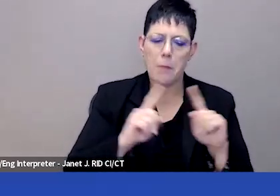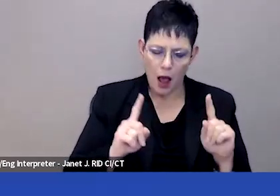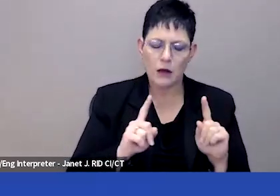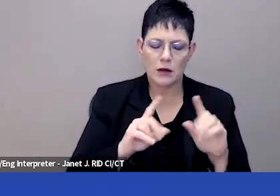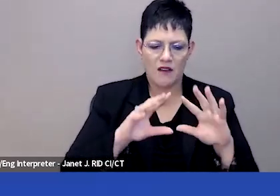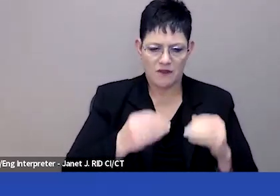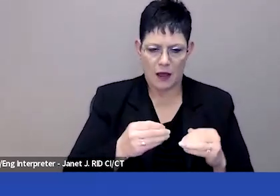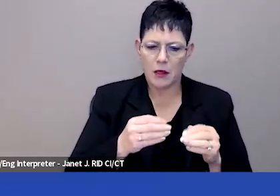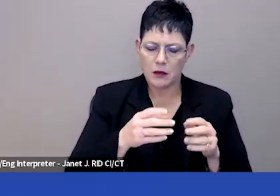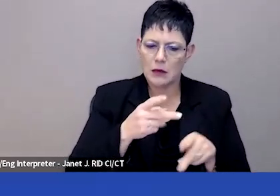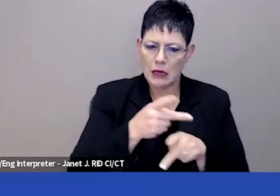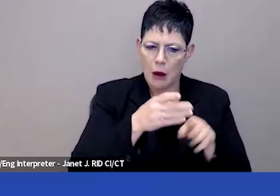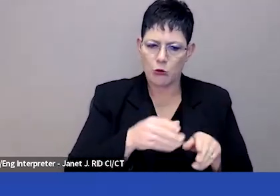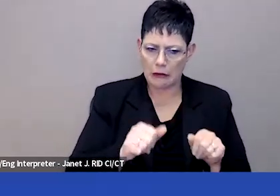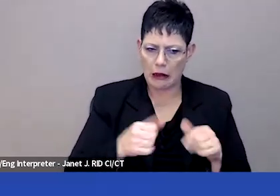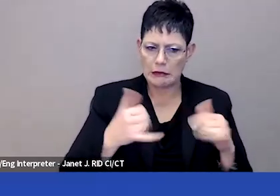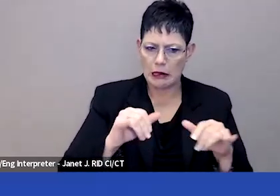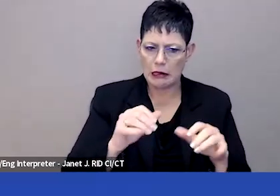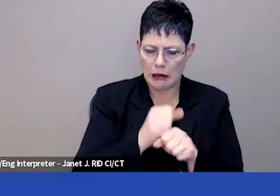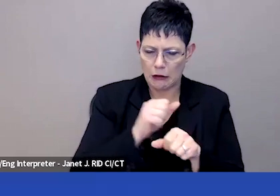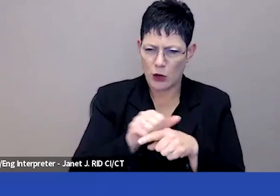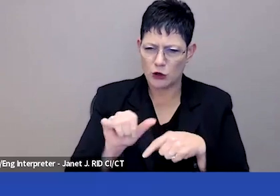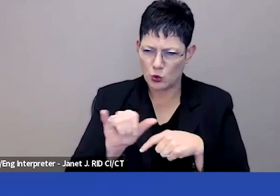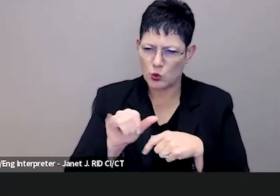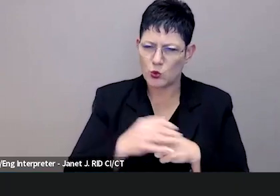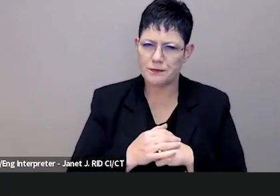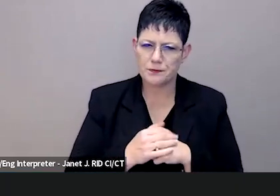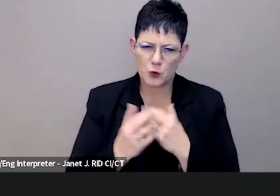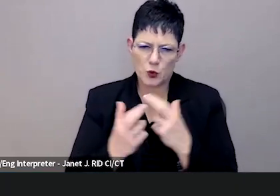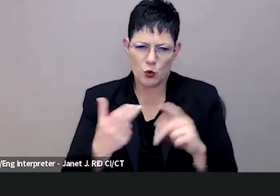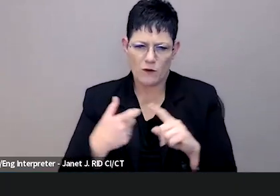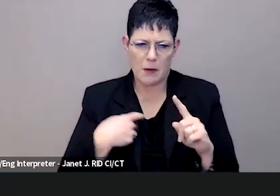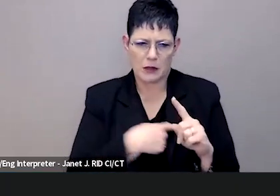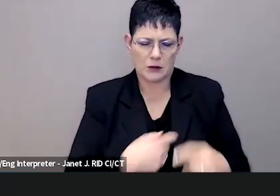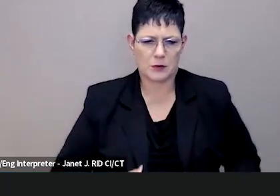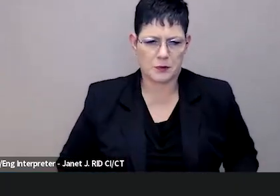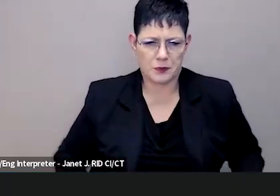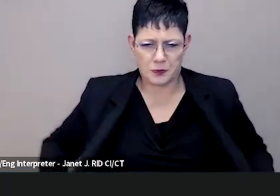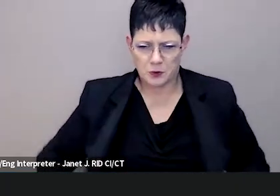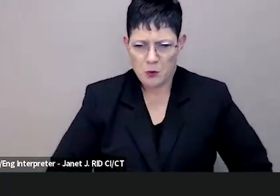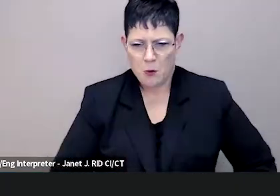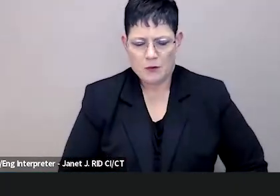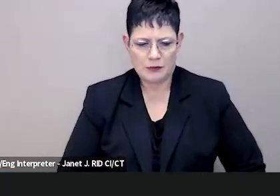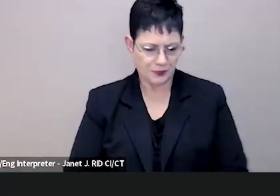those incentives. Thanks. All right, thank you.